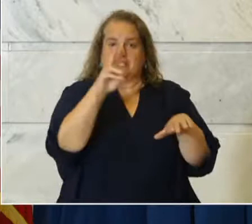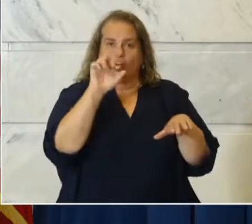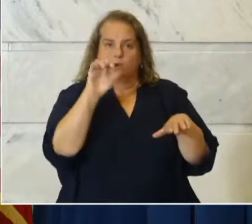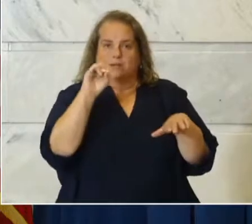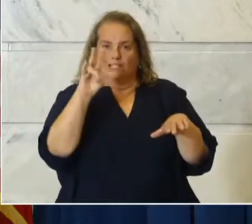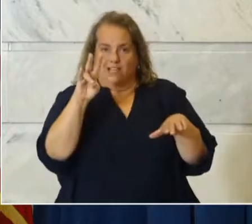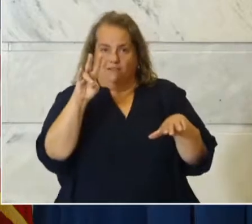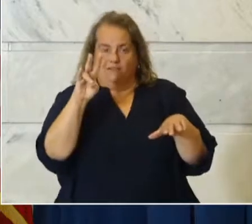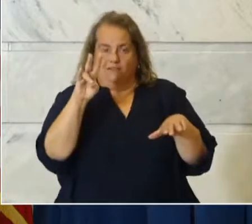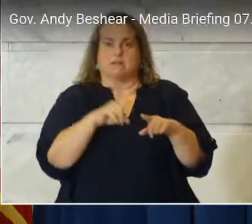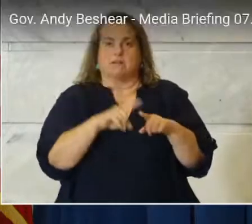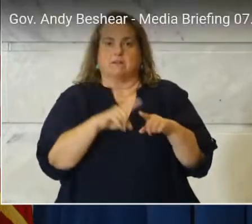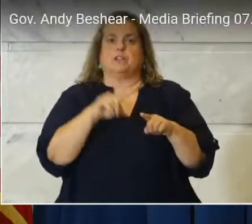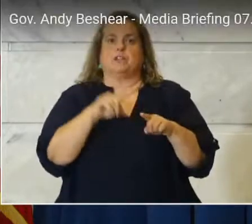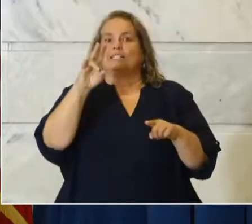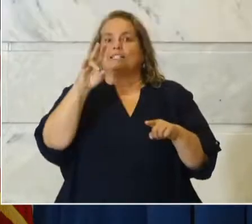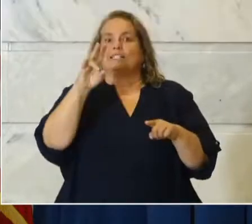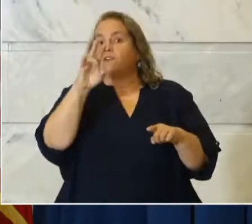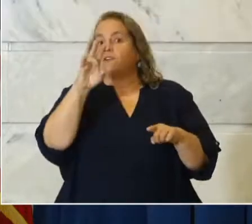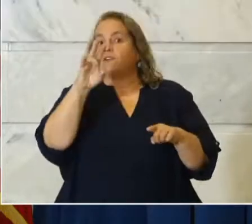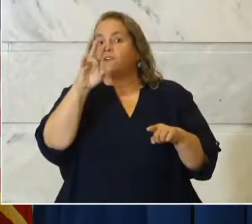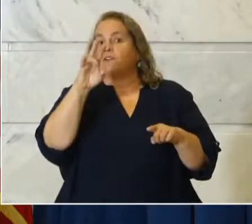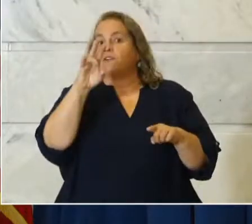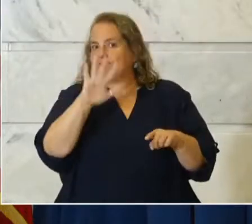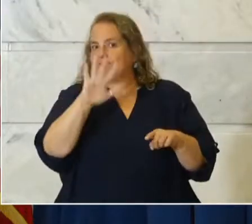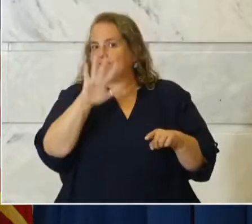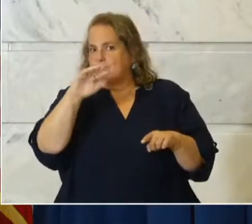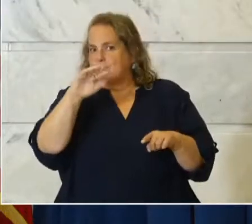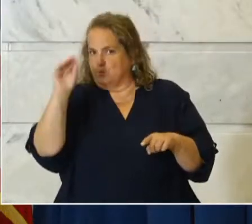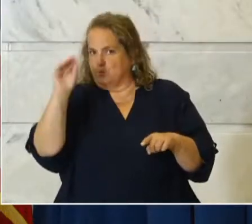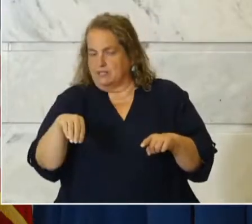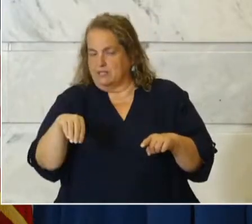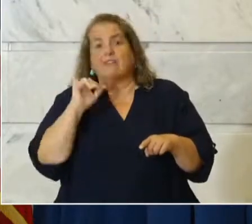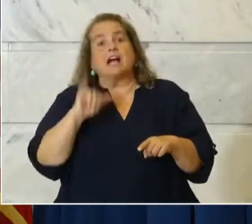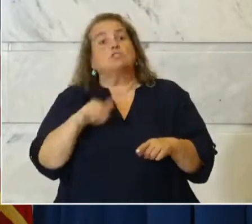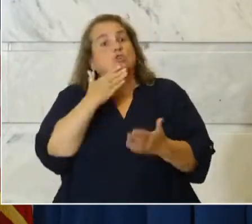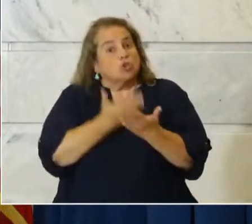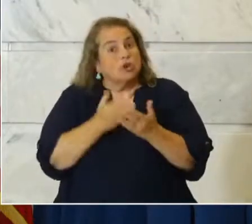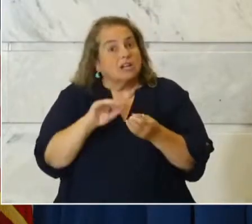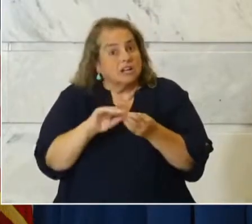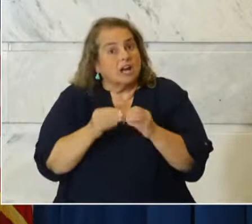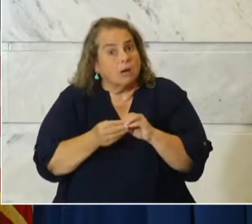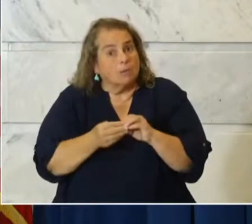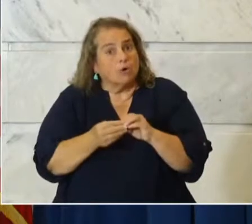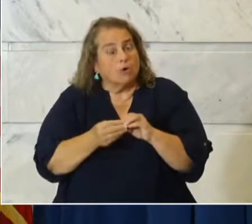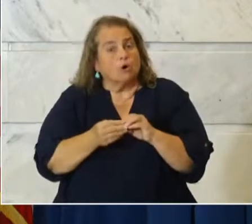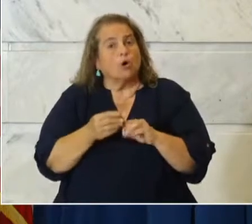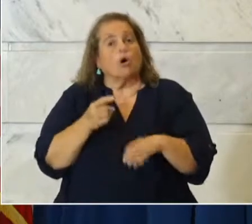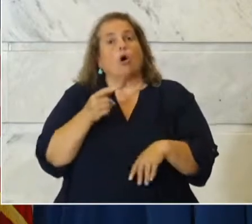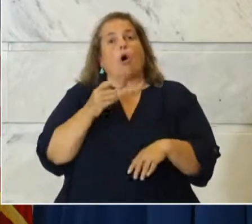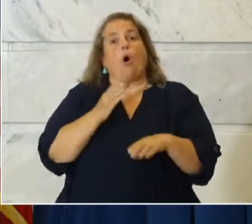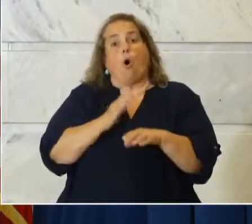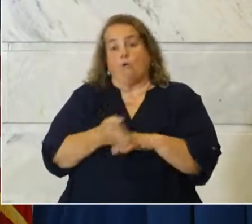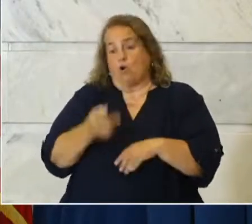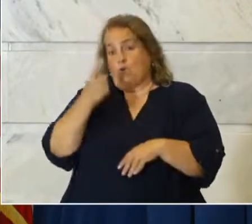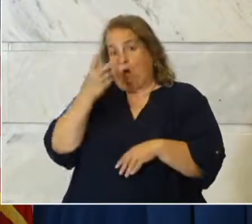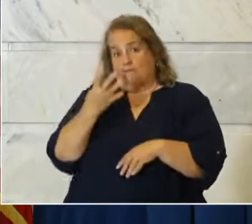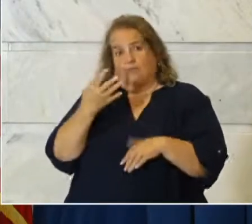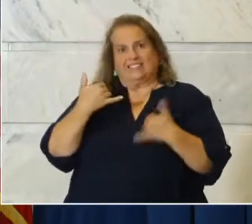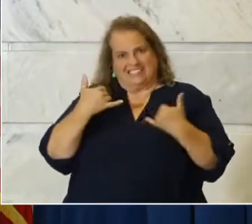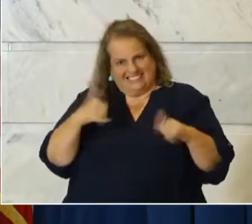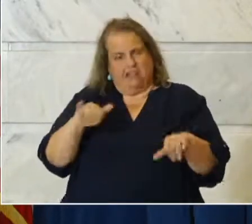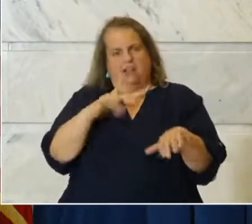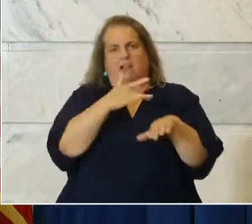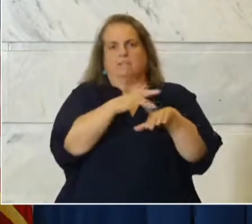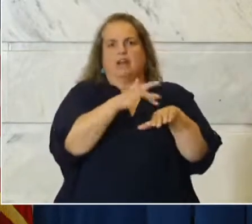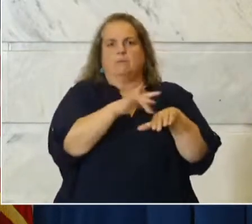is 73.55%. Again, that is a good number with over a quarter of them still available. What we've seen in